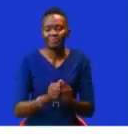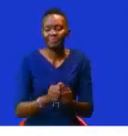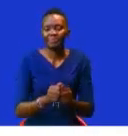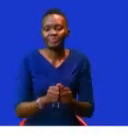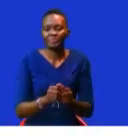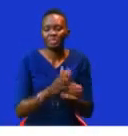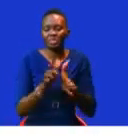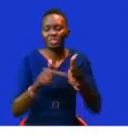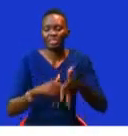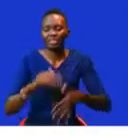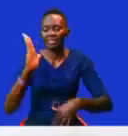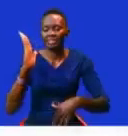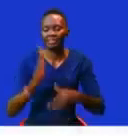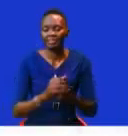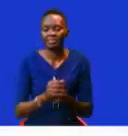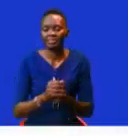Migori.